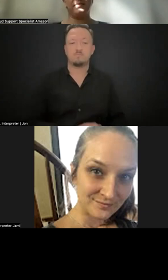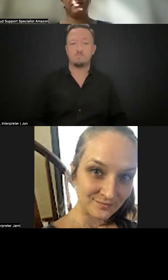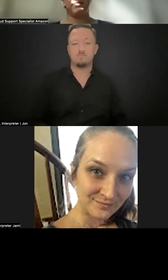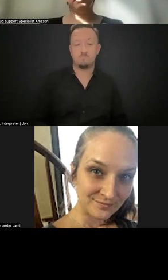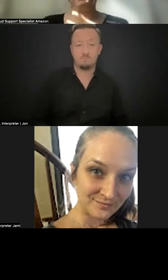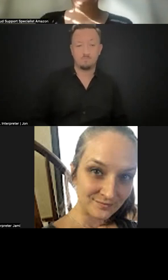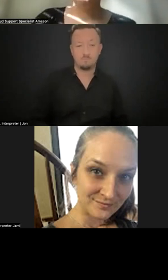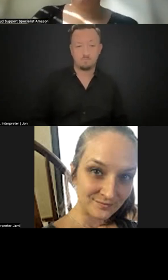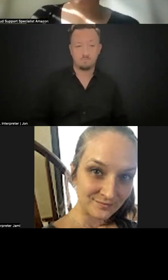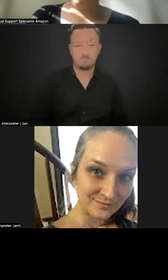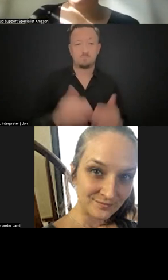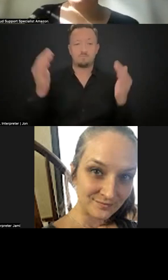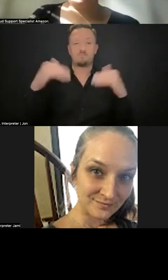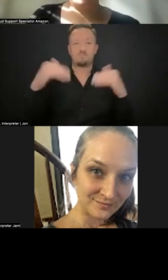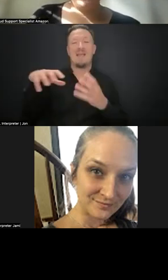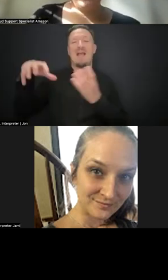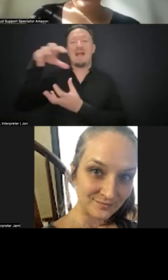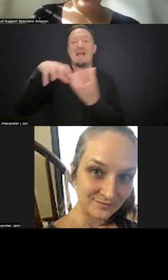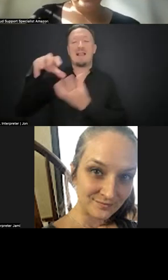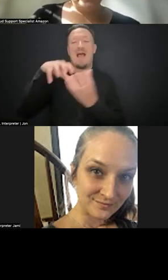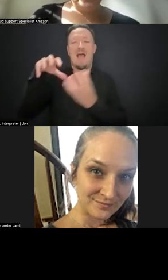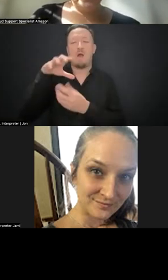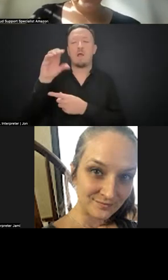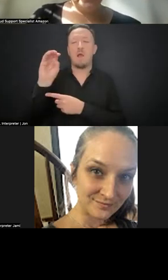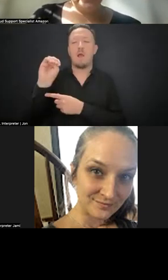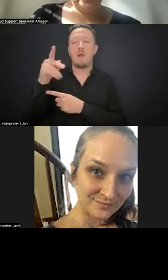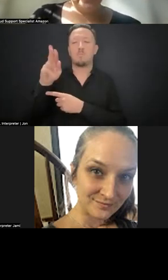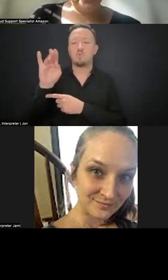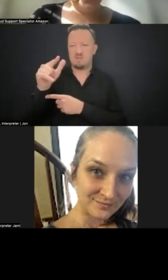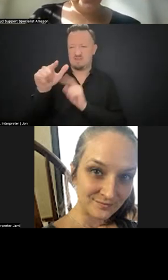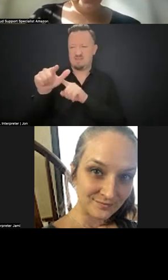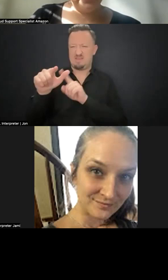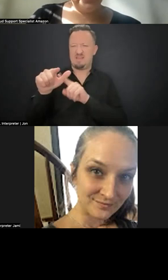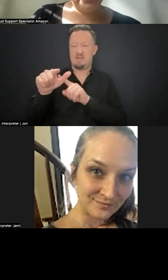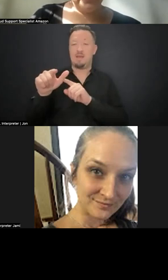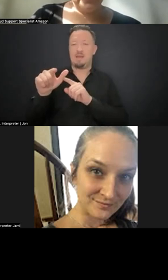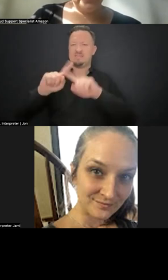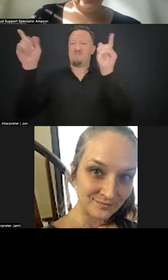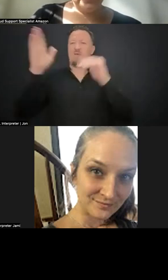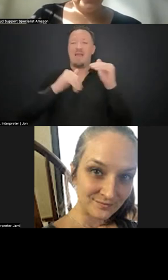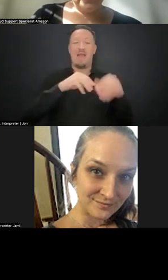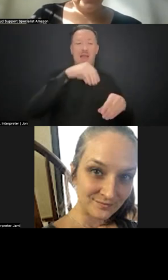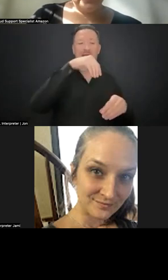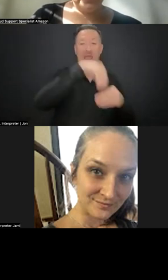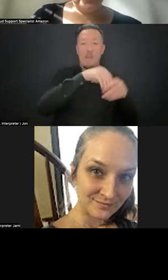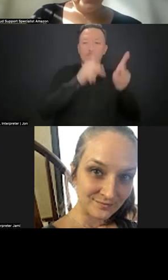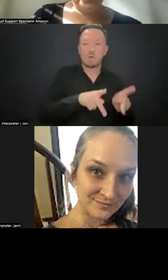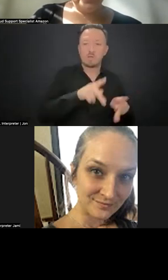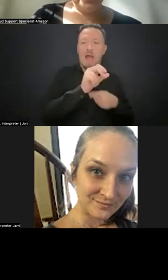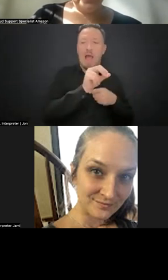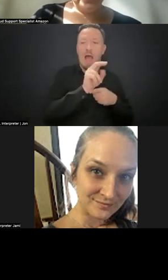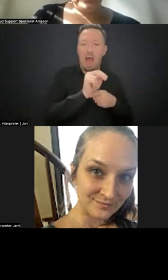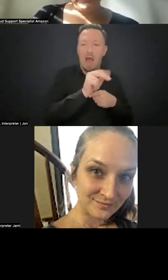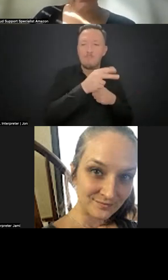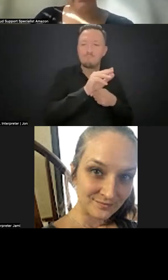of that. Then cloud computing. How does it differ from traditional on-premise hosting? Right? What's